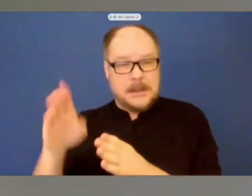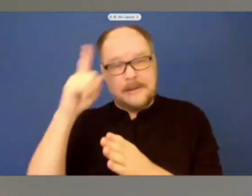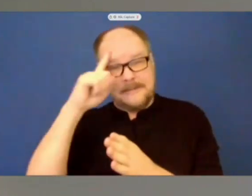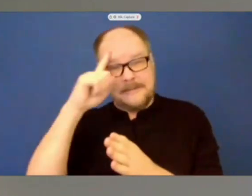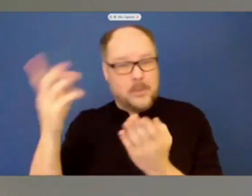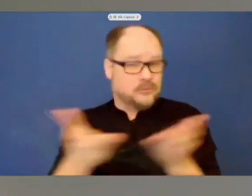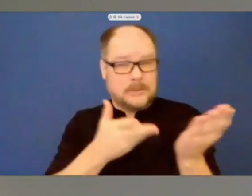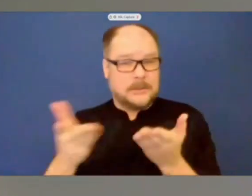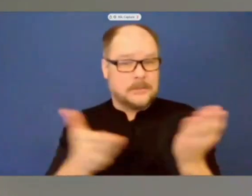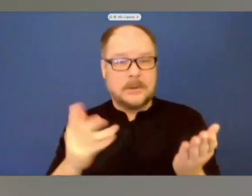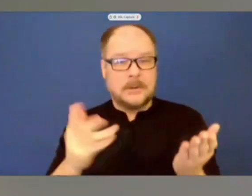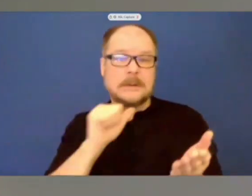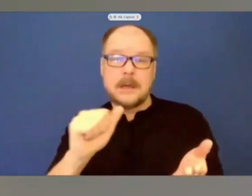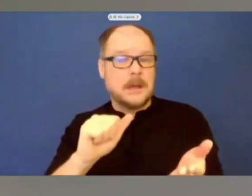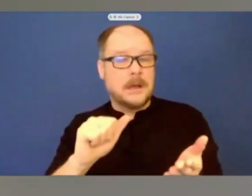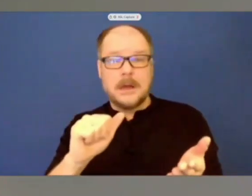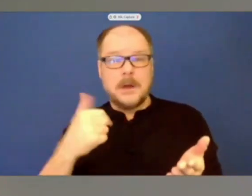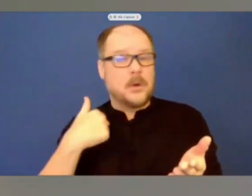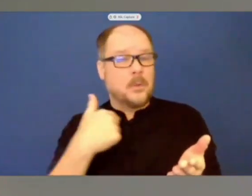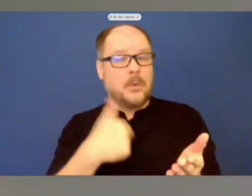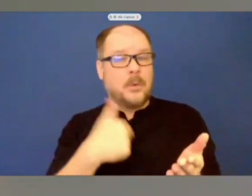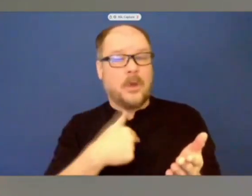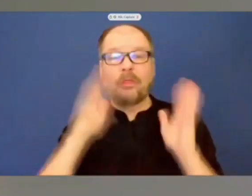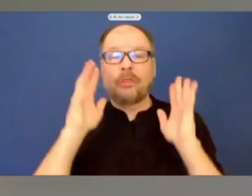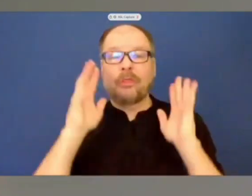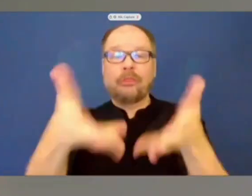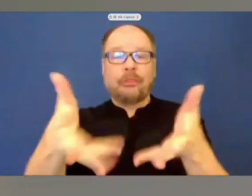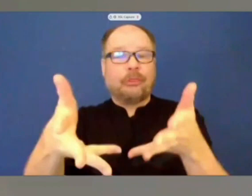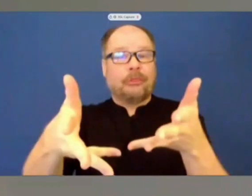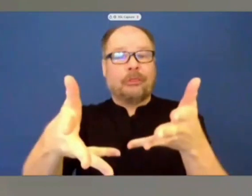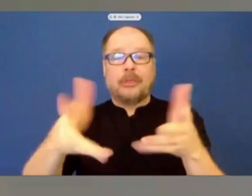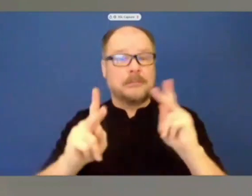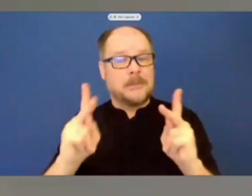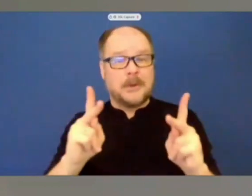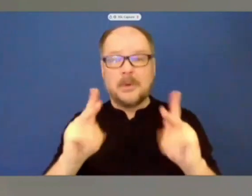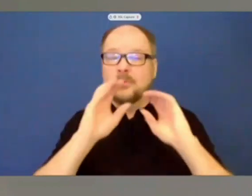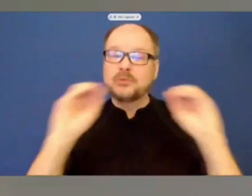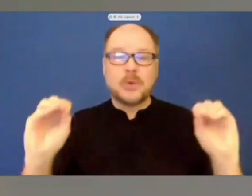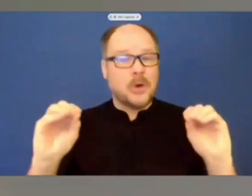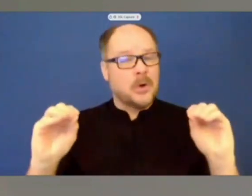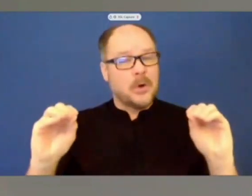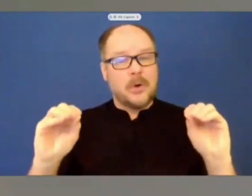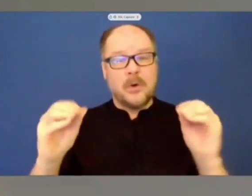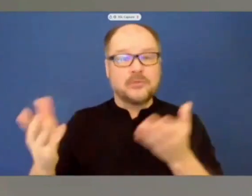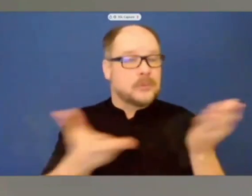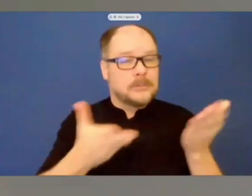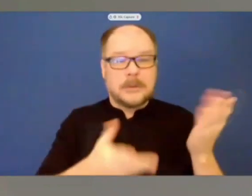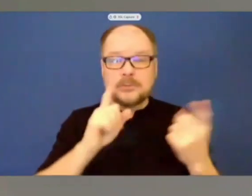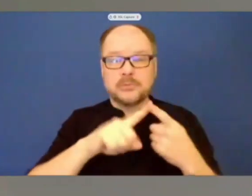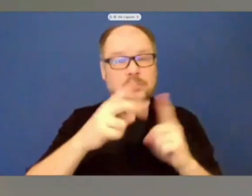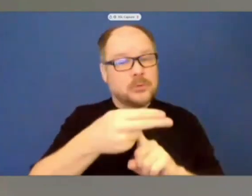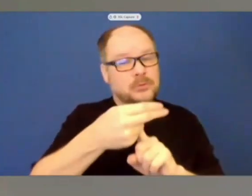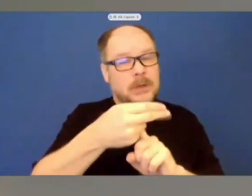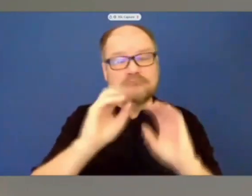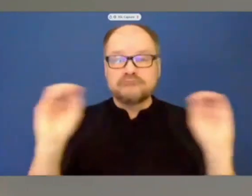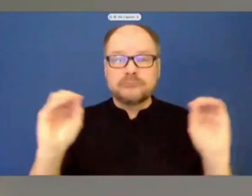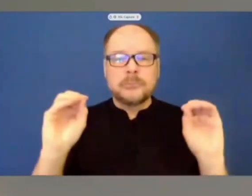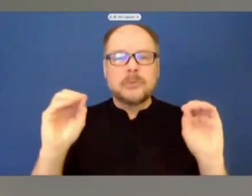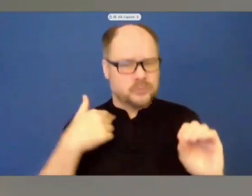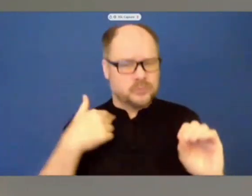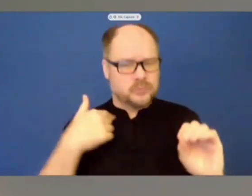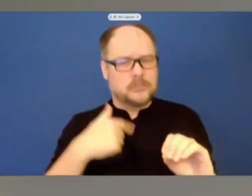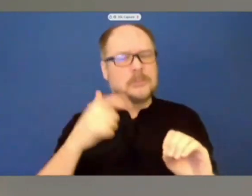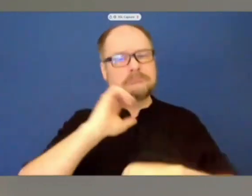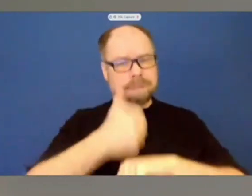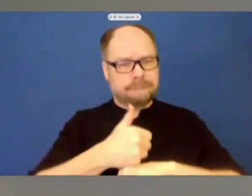be left at the site with no way to get to the hotel. That is in process. And Karen, I don't know if you want